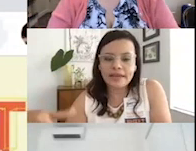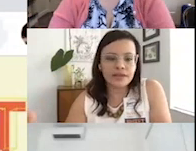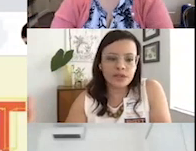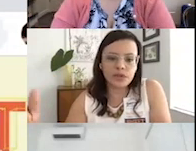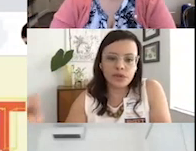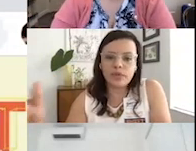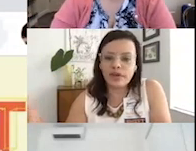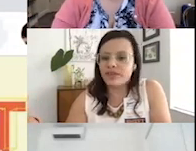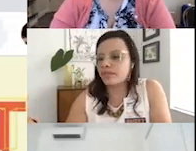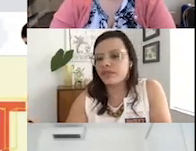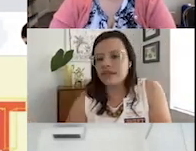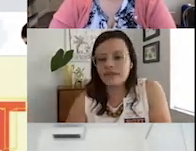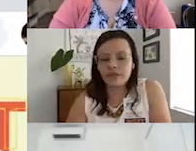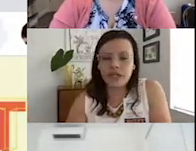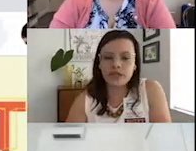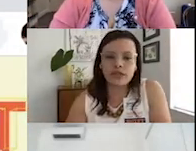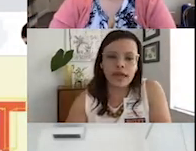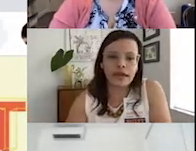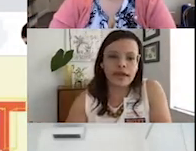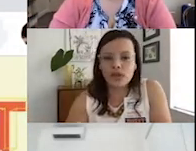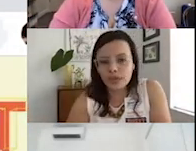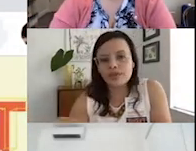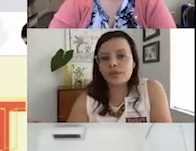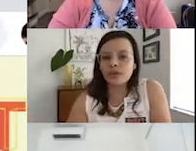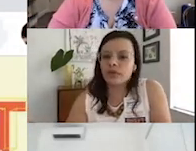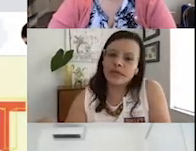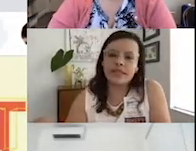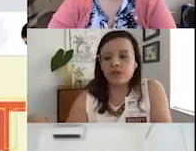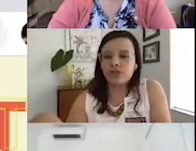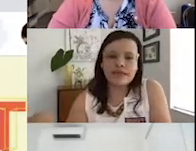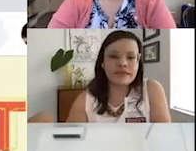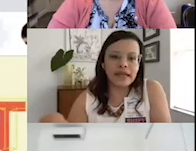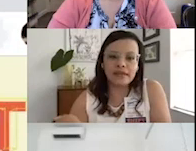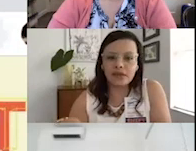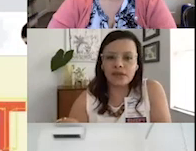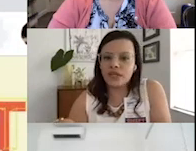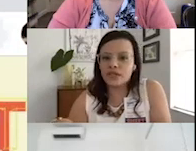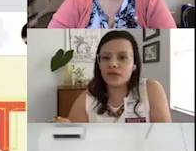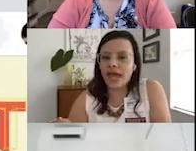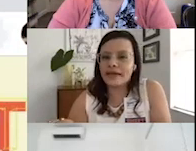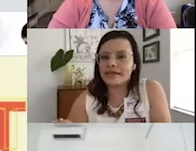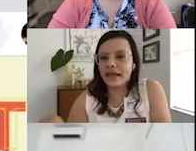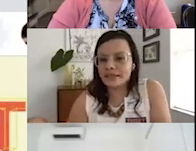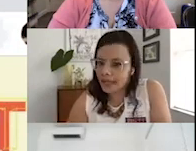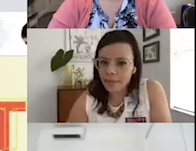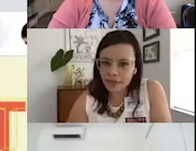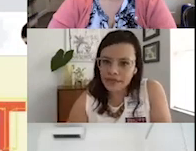when I asked her to, you know, provide some of this information, that sometimes people tend to translate decolonization